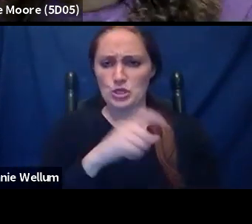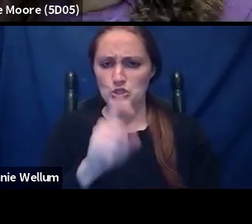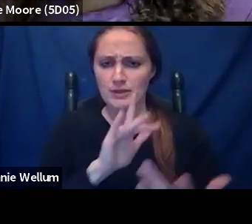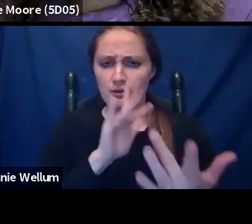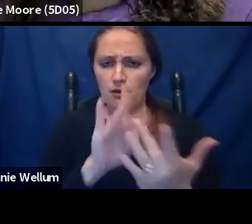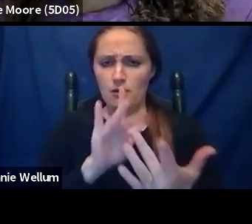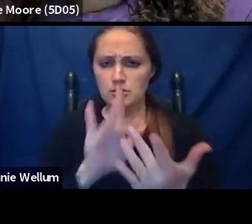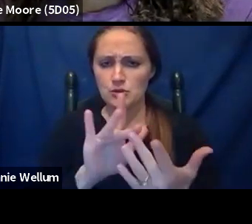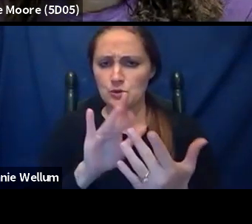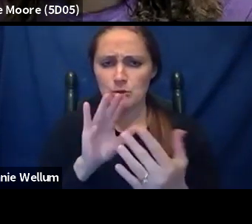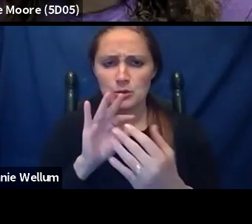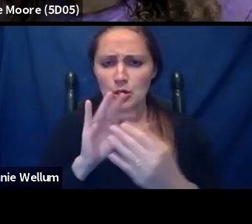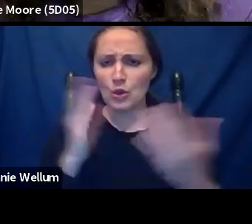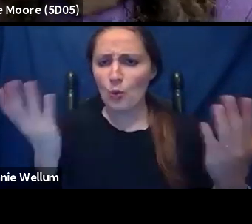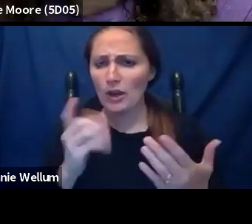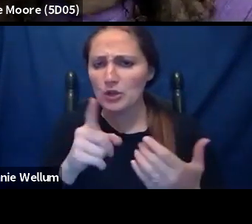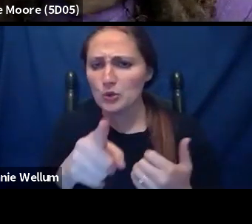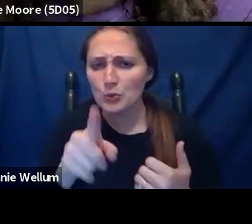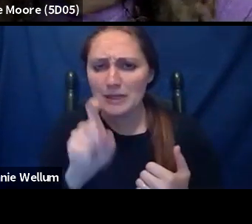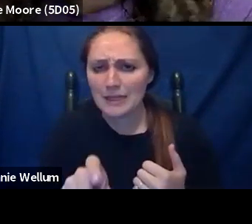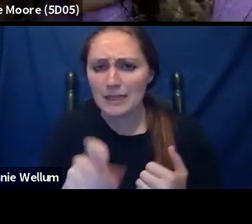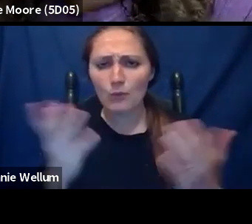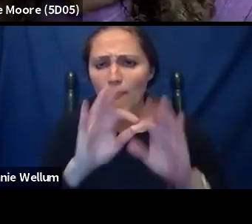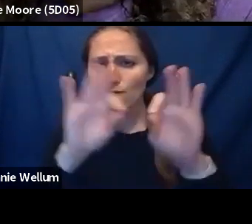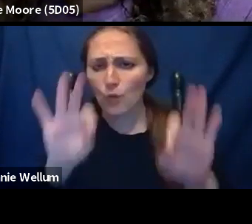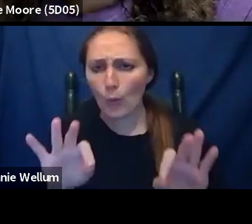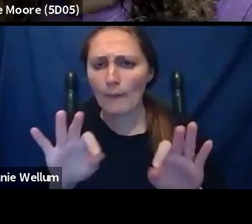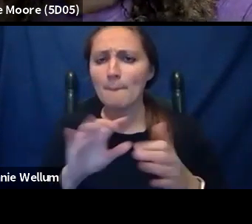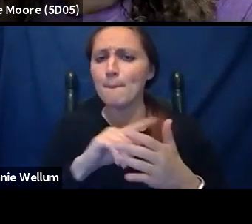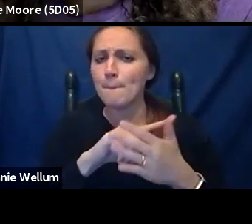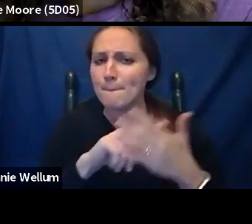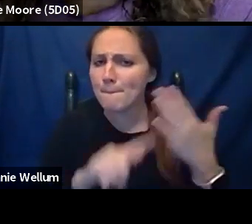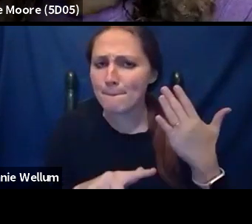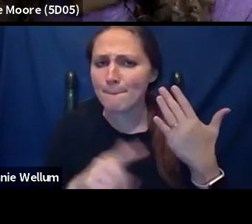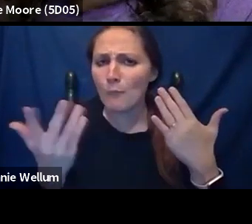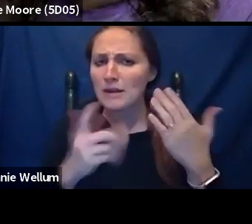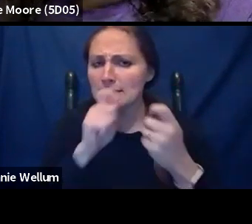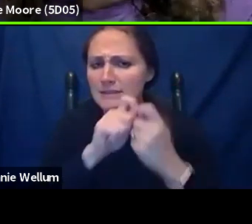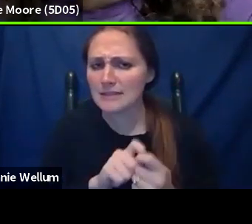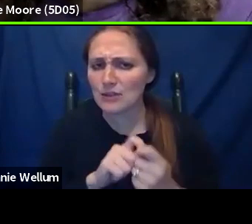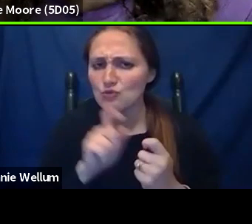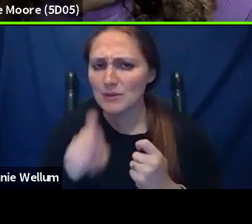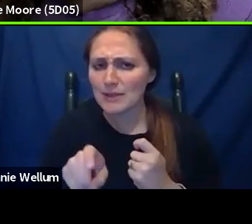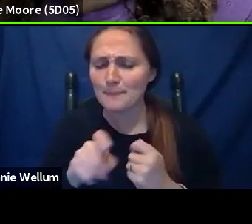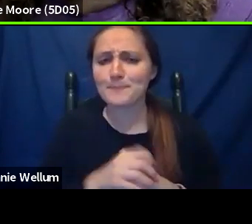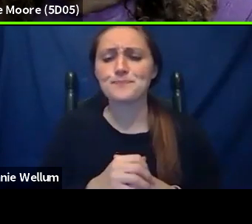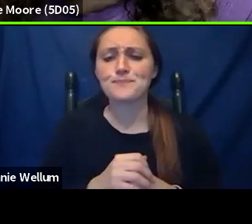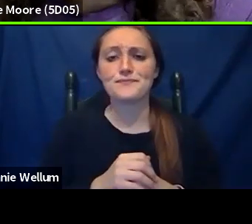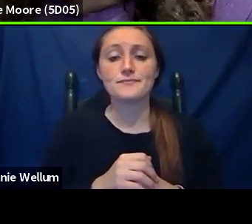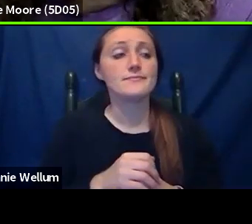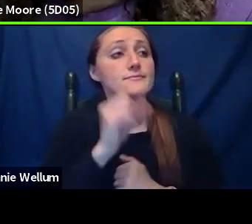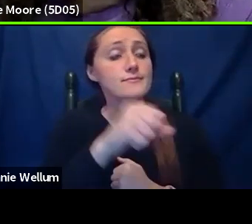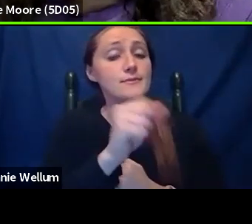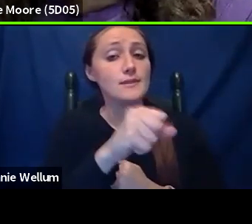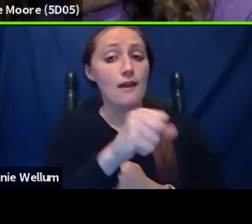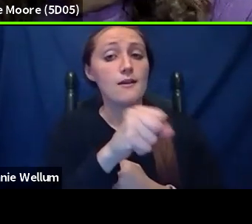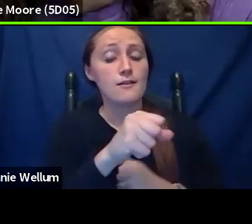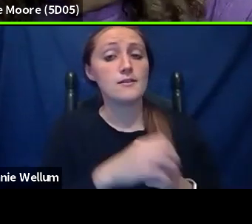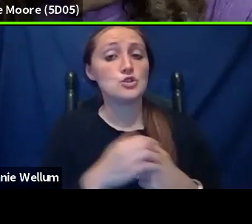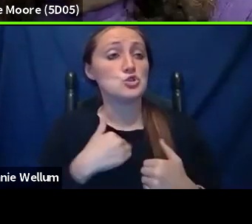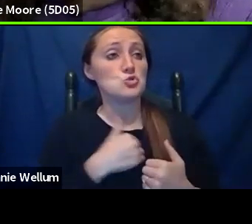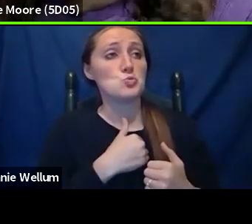like what exactly you need, what form or level of detail? Yeah, we